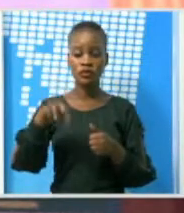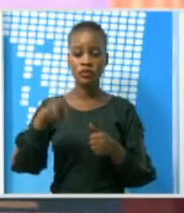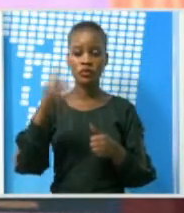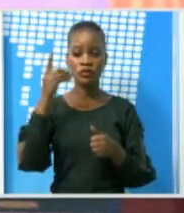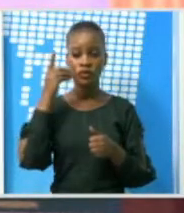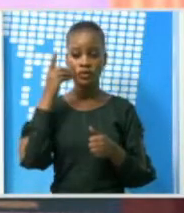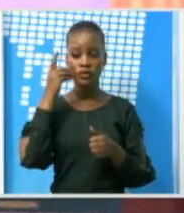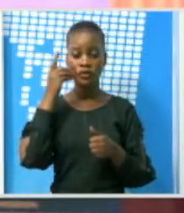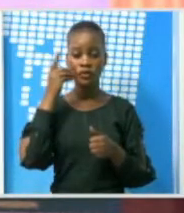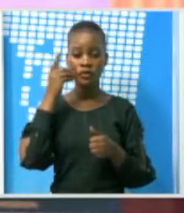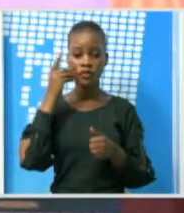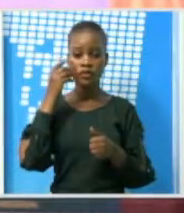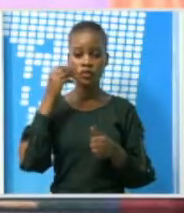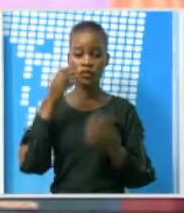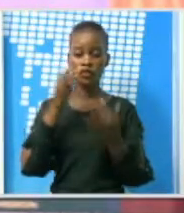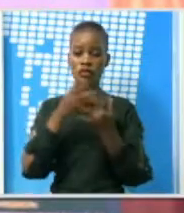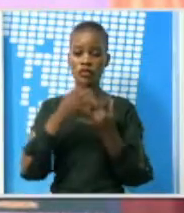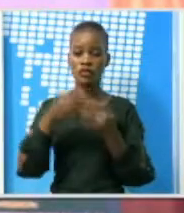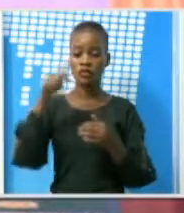$69 million. I would say between